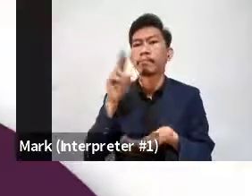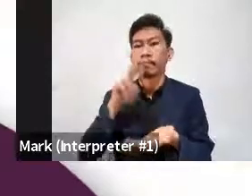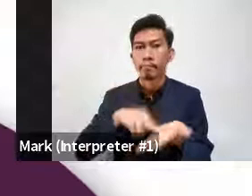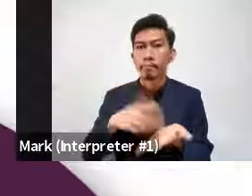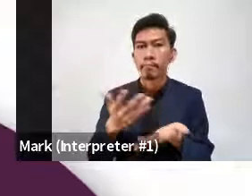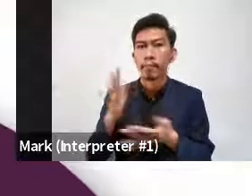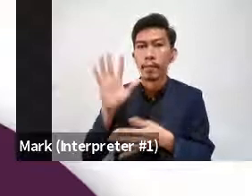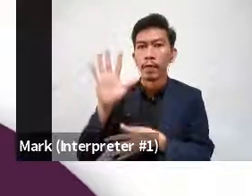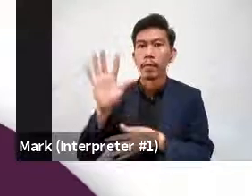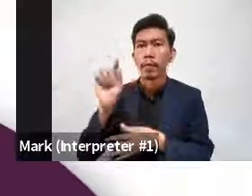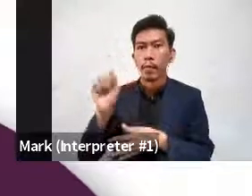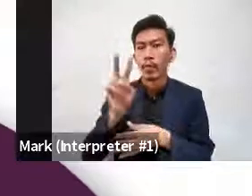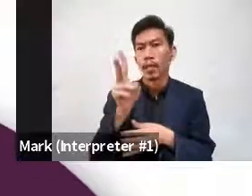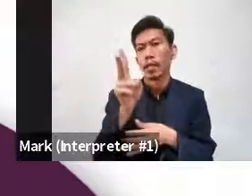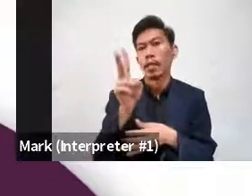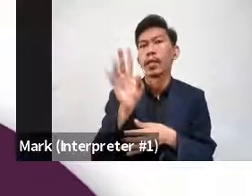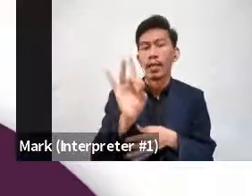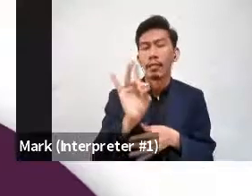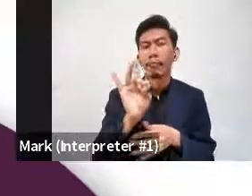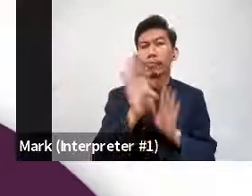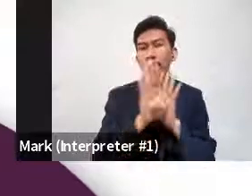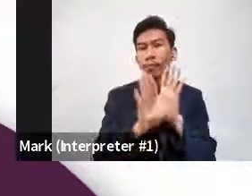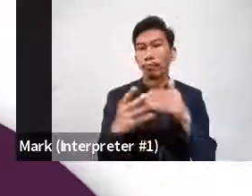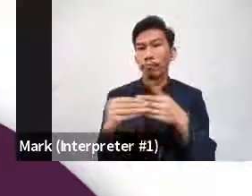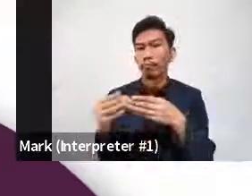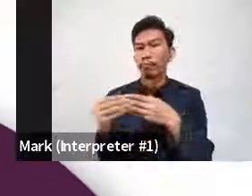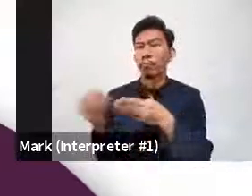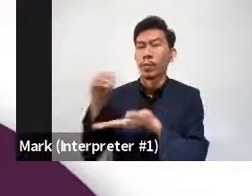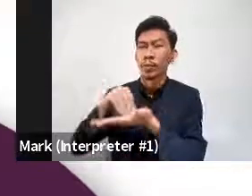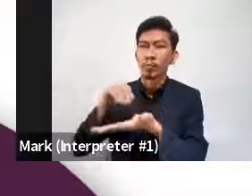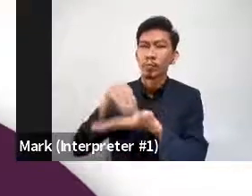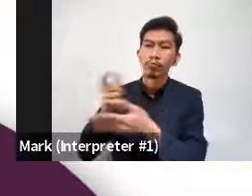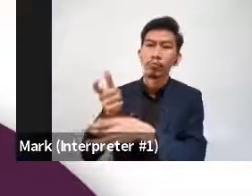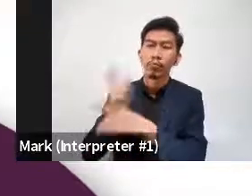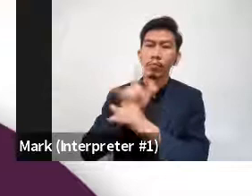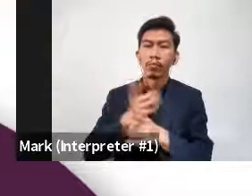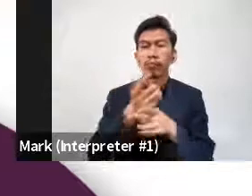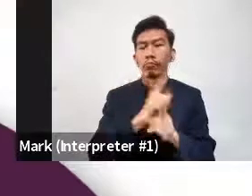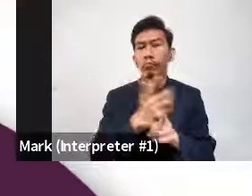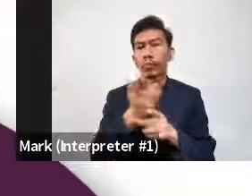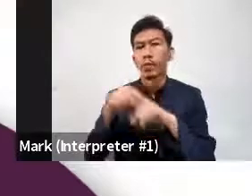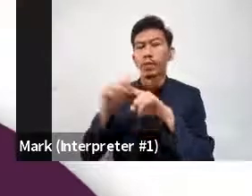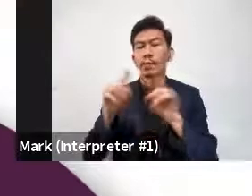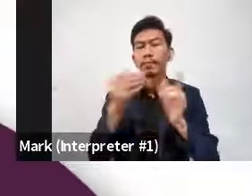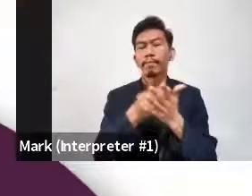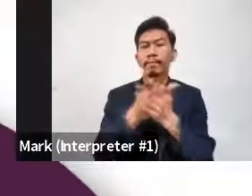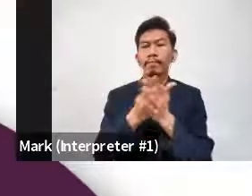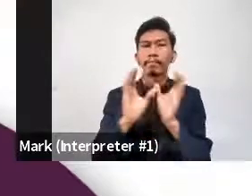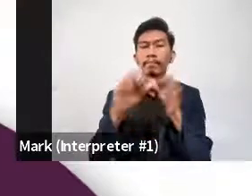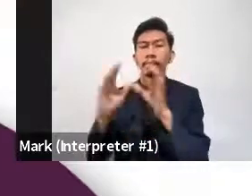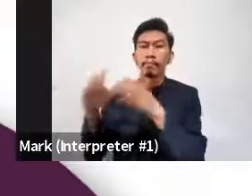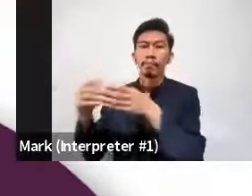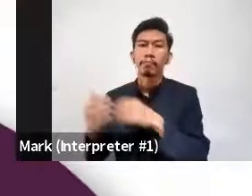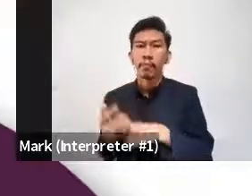$5.28 billion of foreign loans and grants from different financial institutions for our